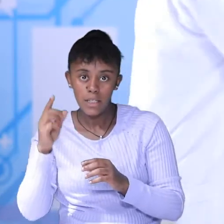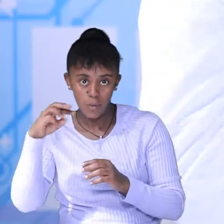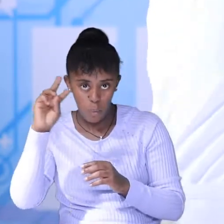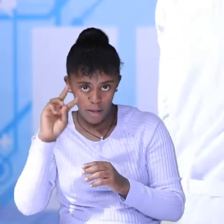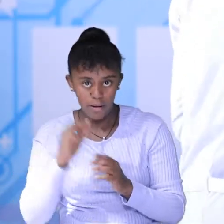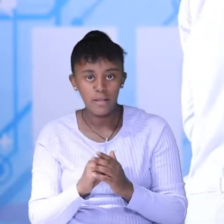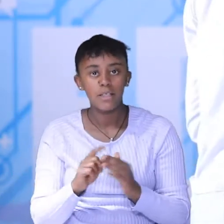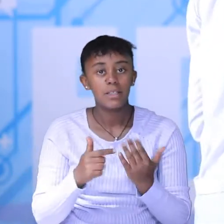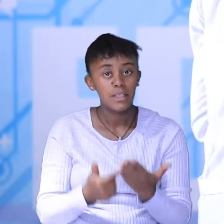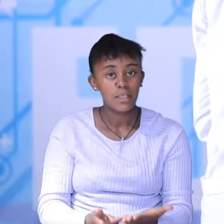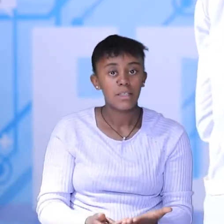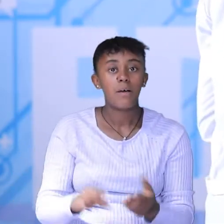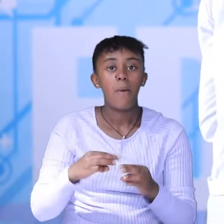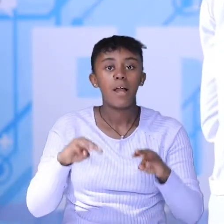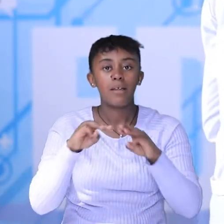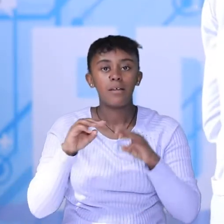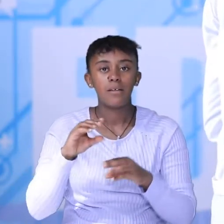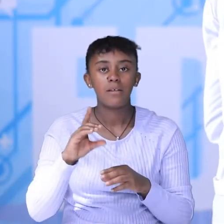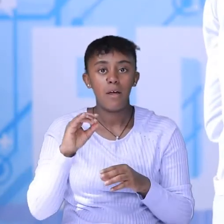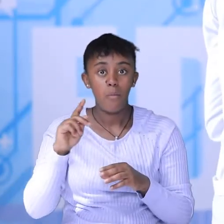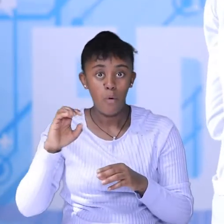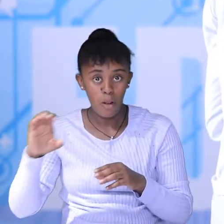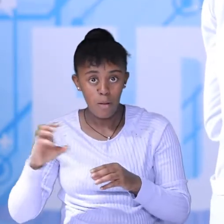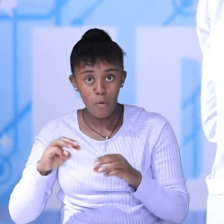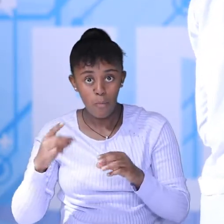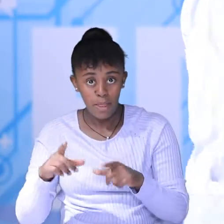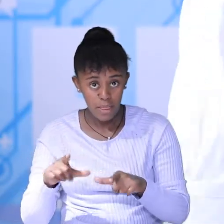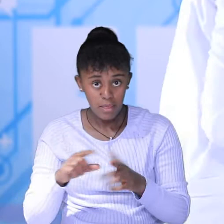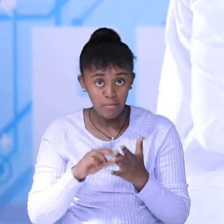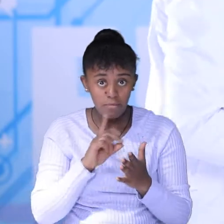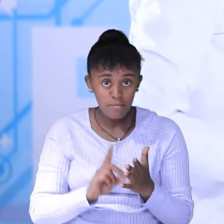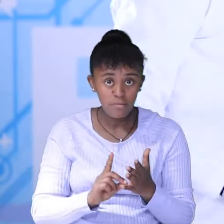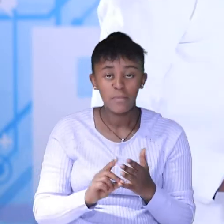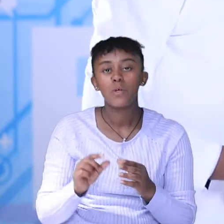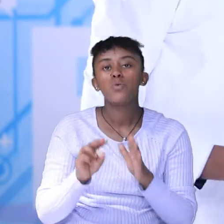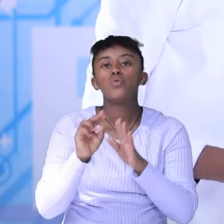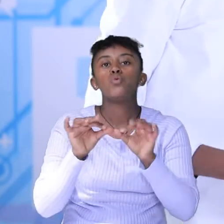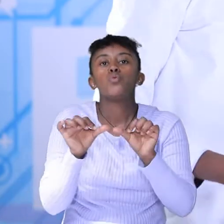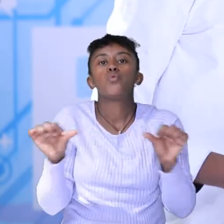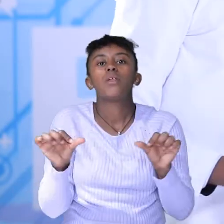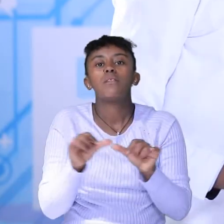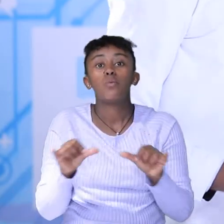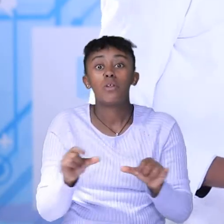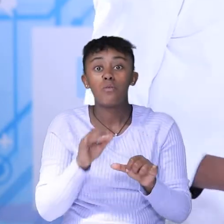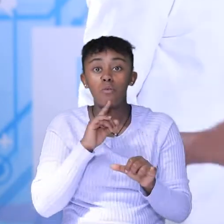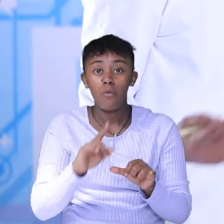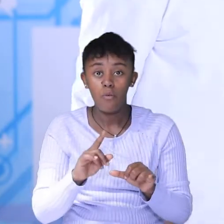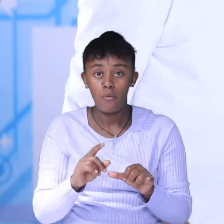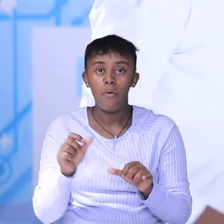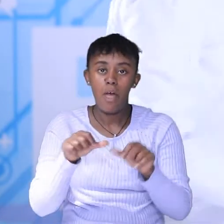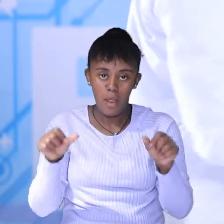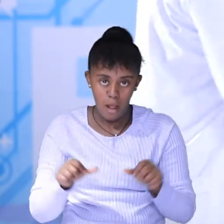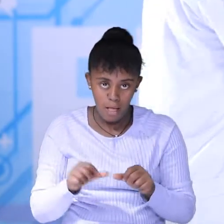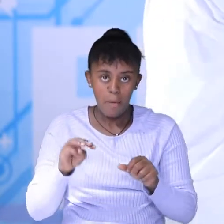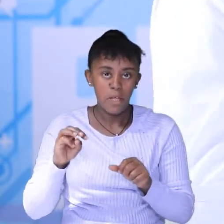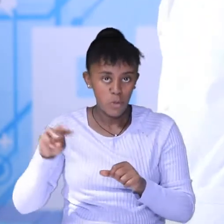is magnetic dipole moment means I times A, the unit of electric current is ampere, the unit of area is meter